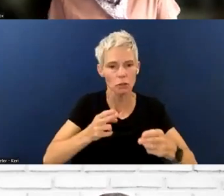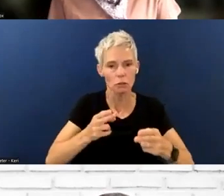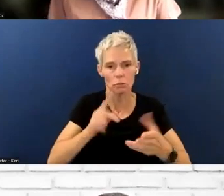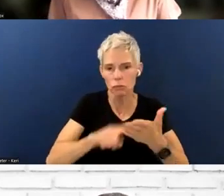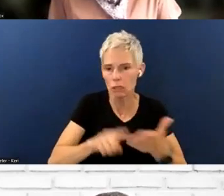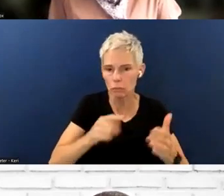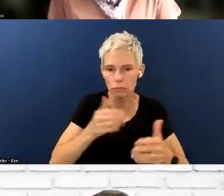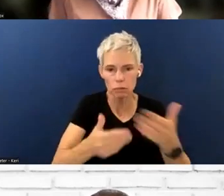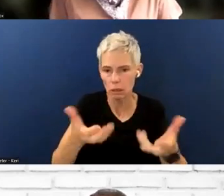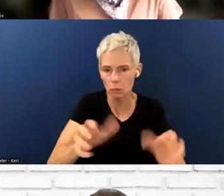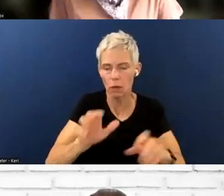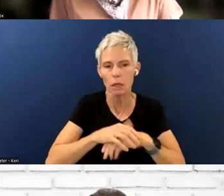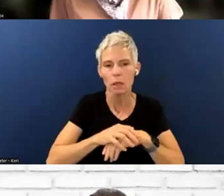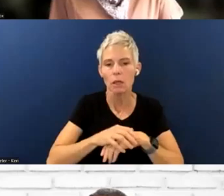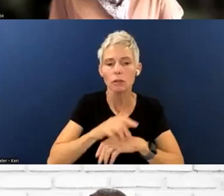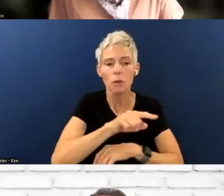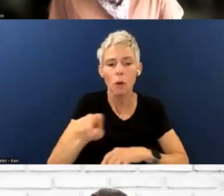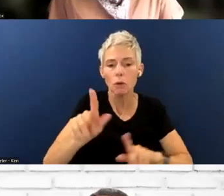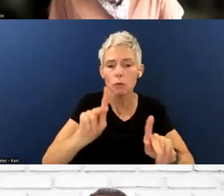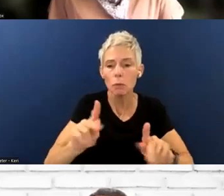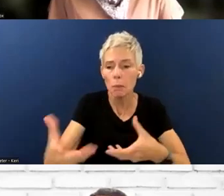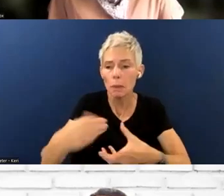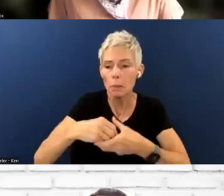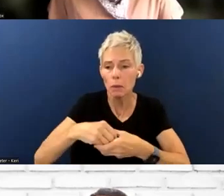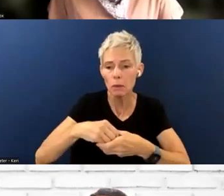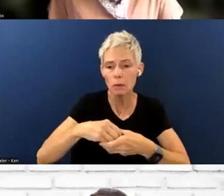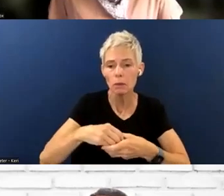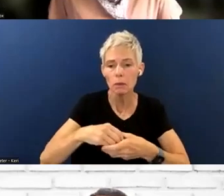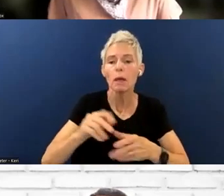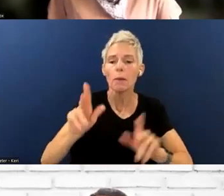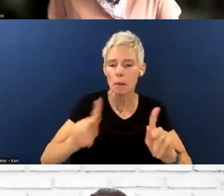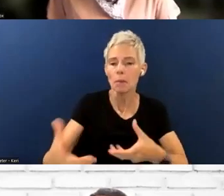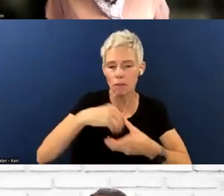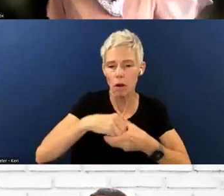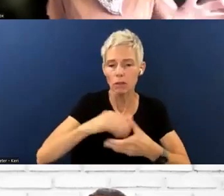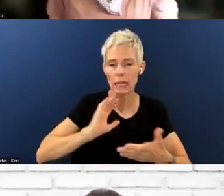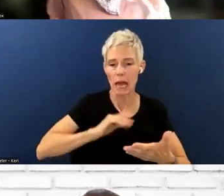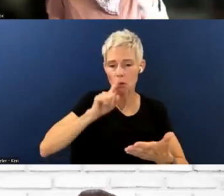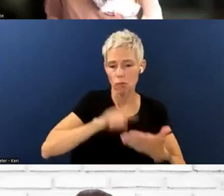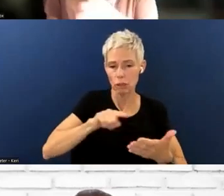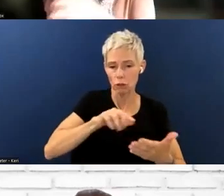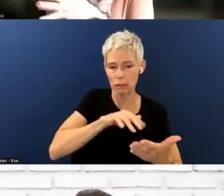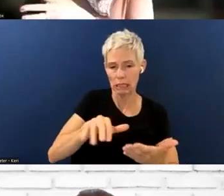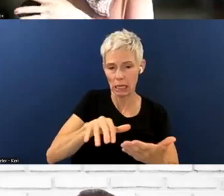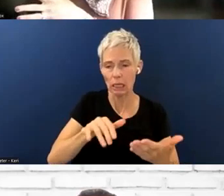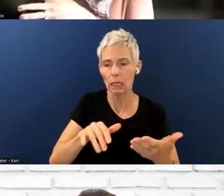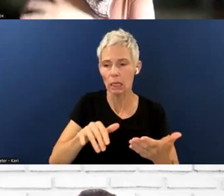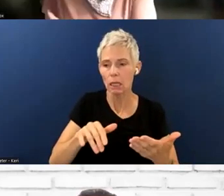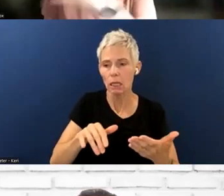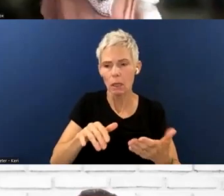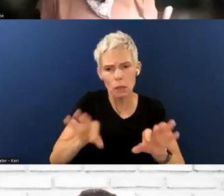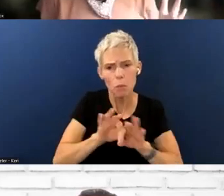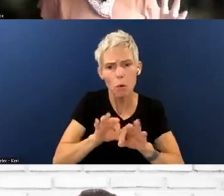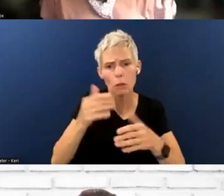of the populations that ended up in study was a very deliberate, it was important for us to move at the pace we needed